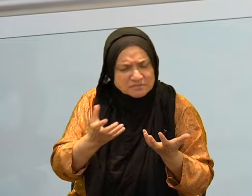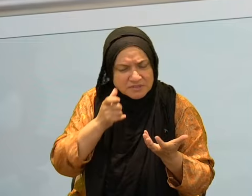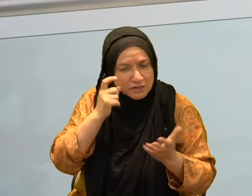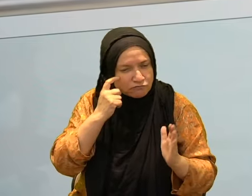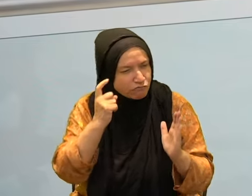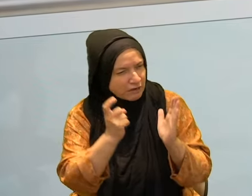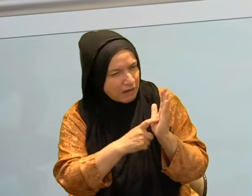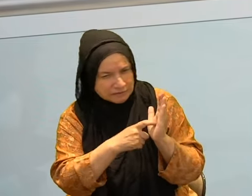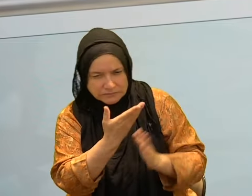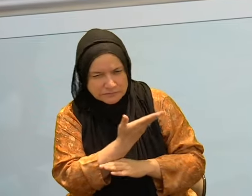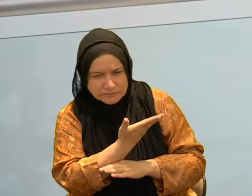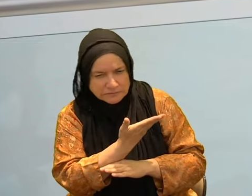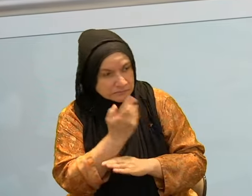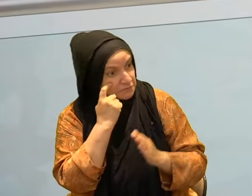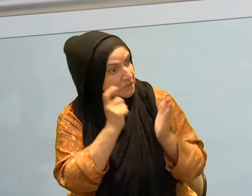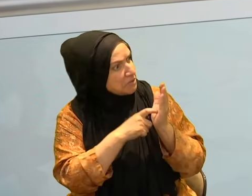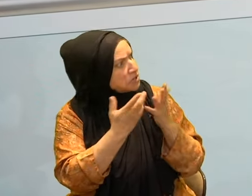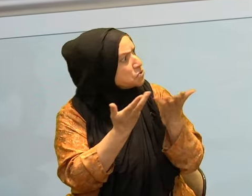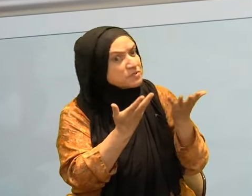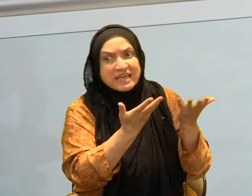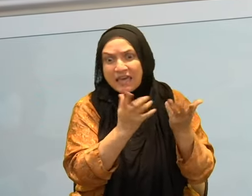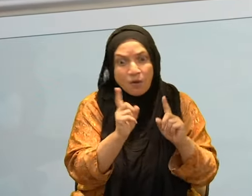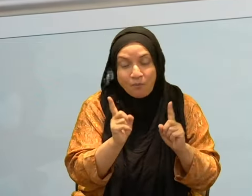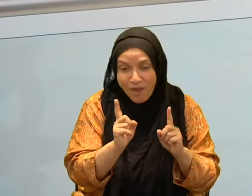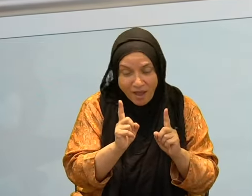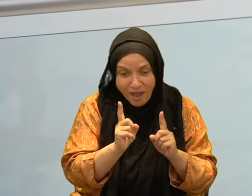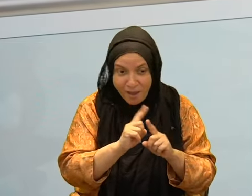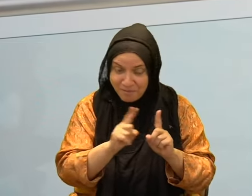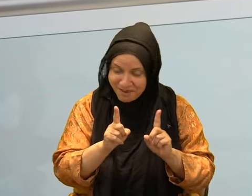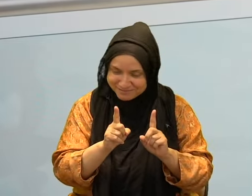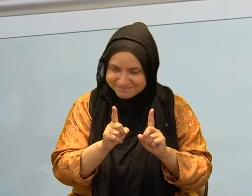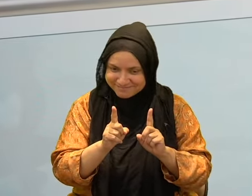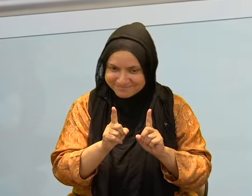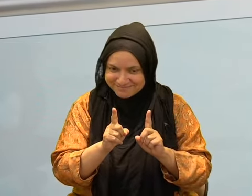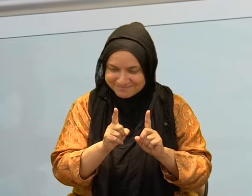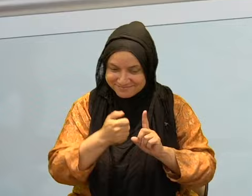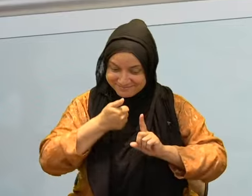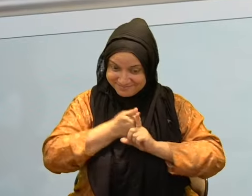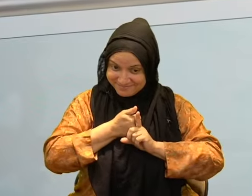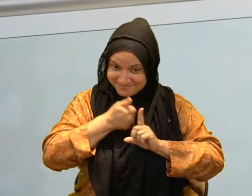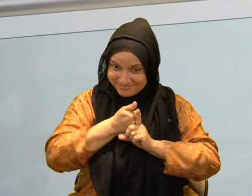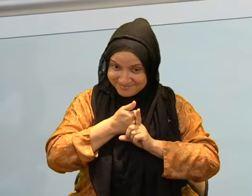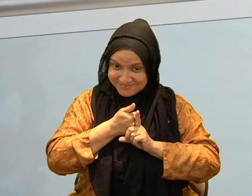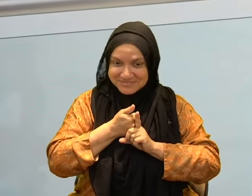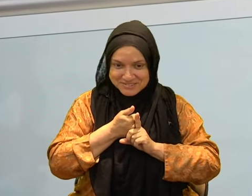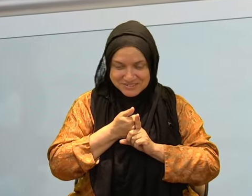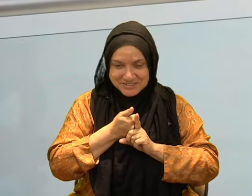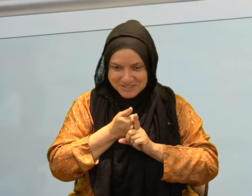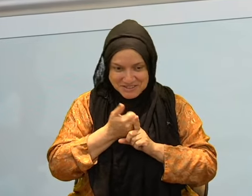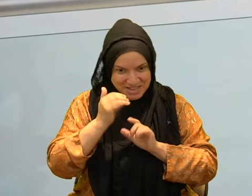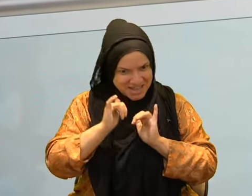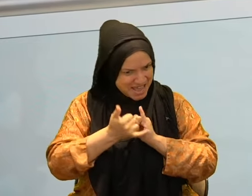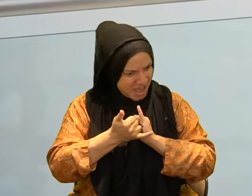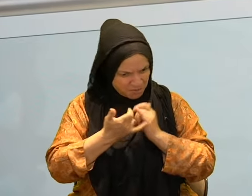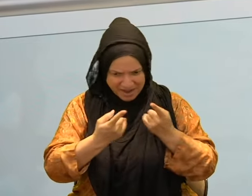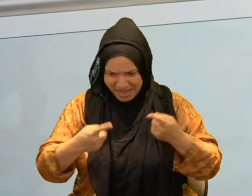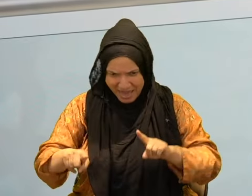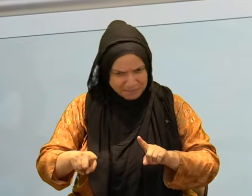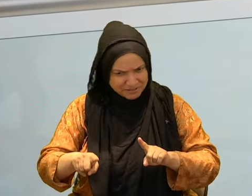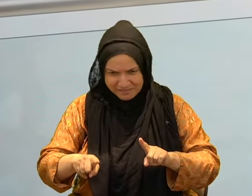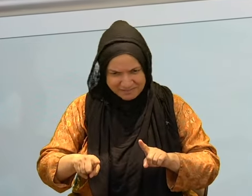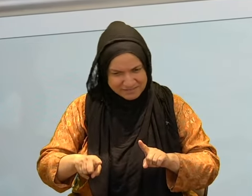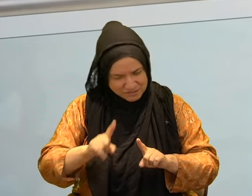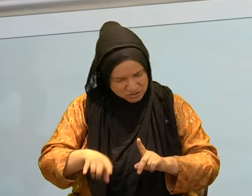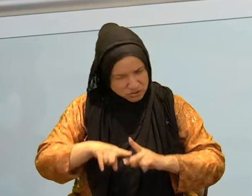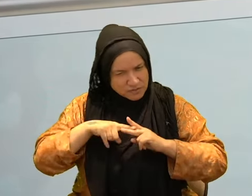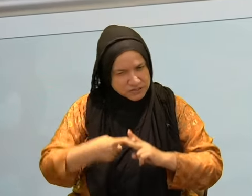right? You can't track where you've left, where you've departed from, and where you are going to. And that's why, you know, one of the key